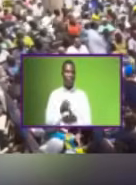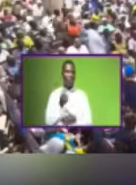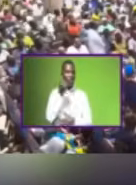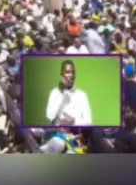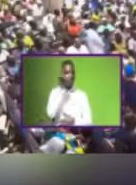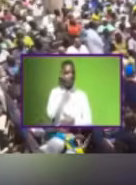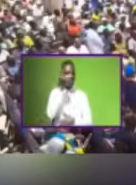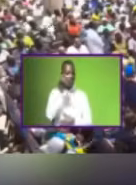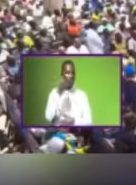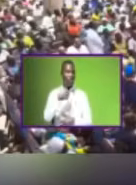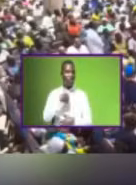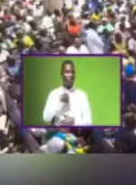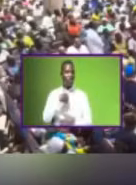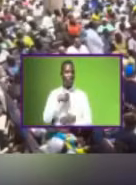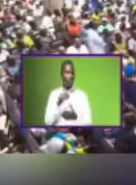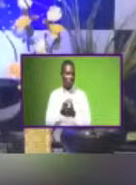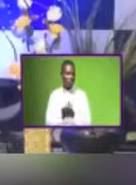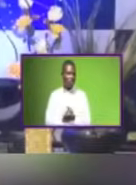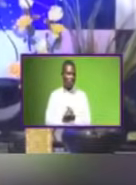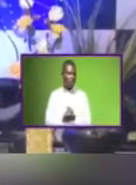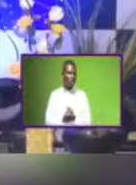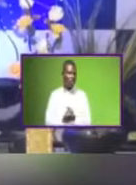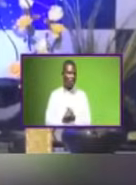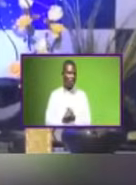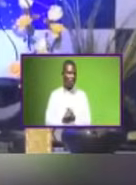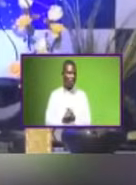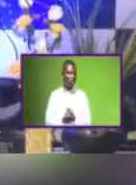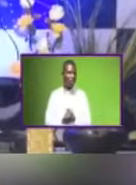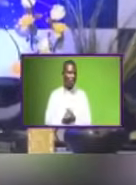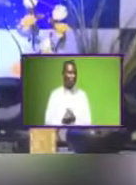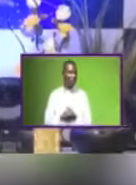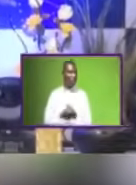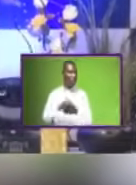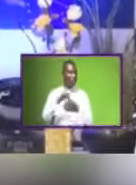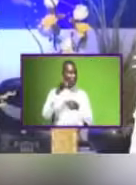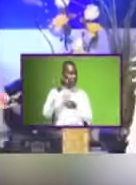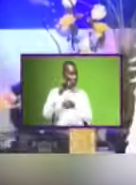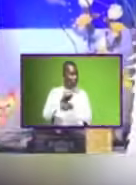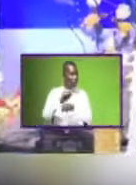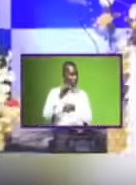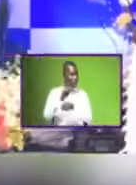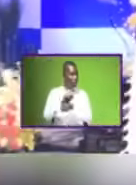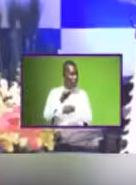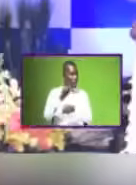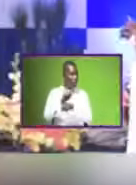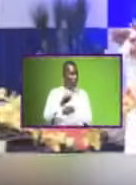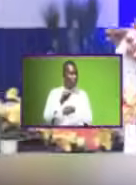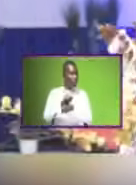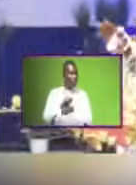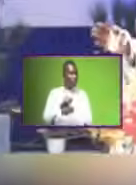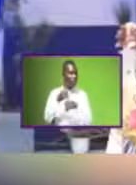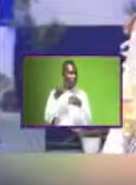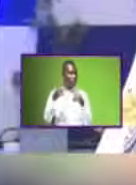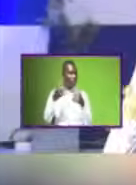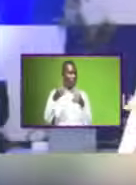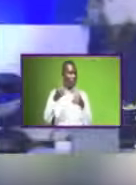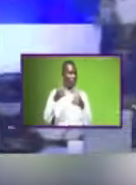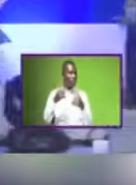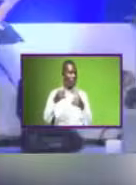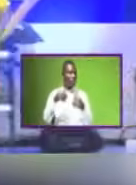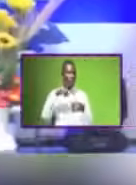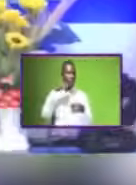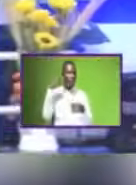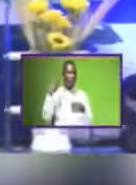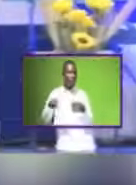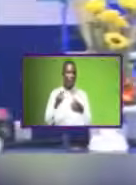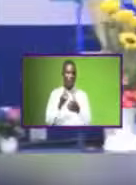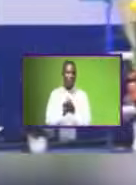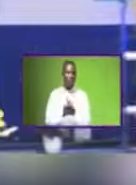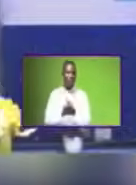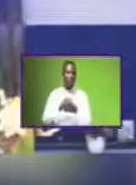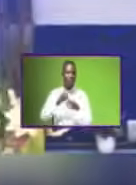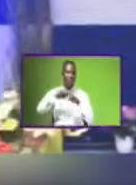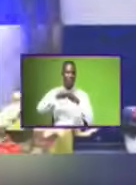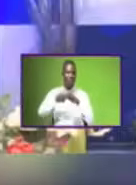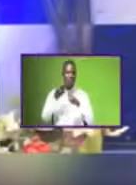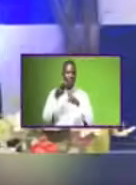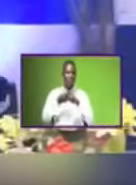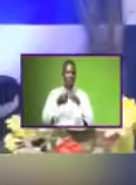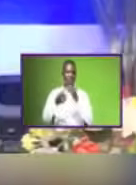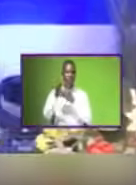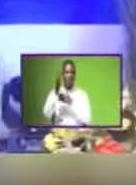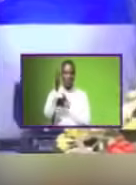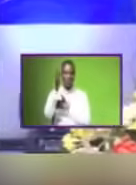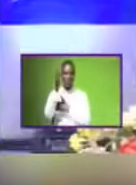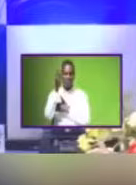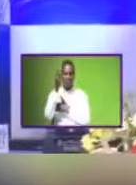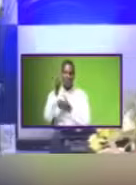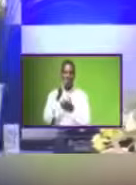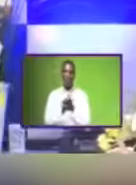saying? A grubber day, Franopa. Well, when I say, ya wild, ma, when